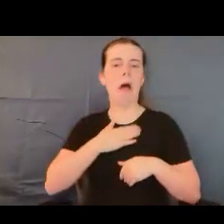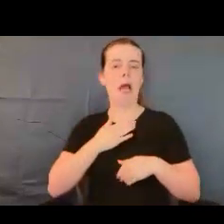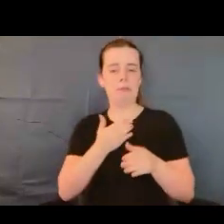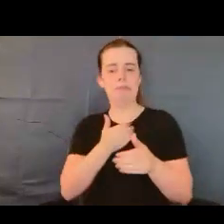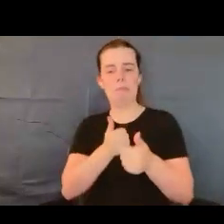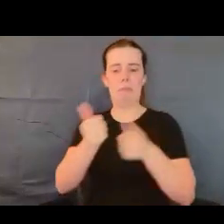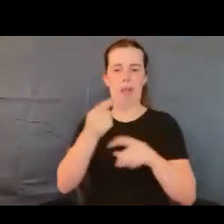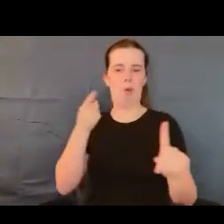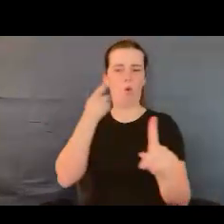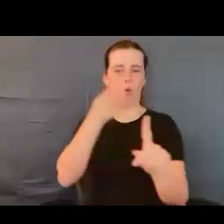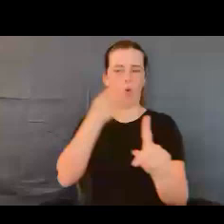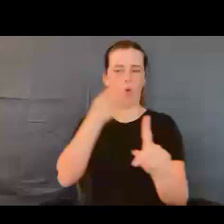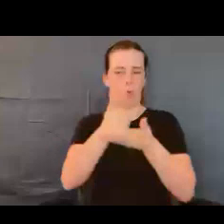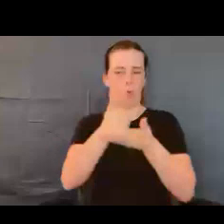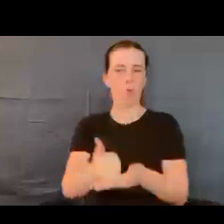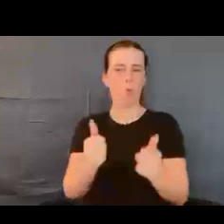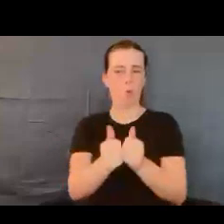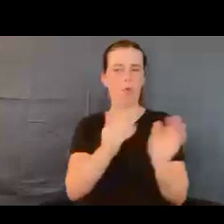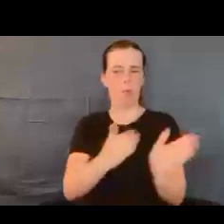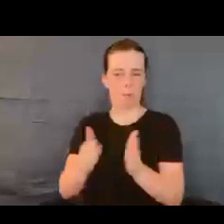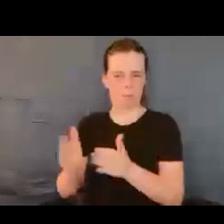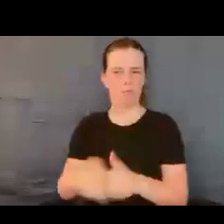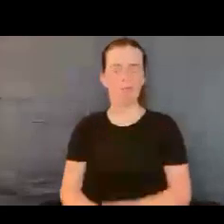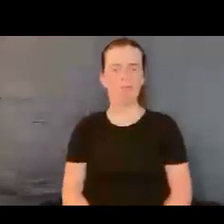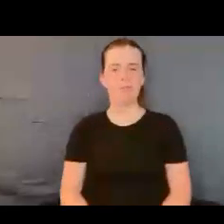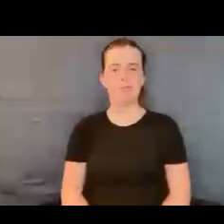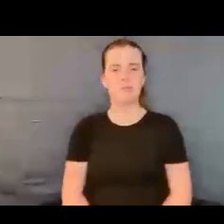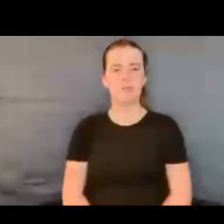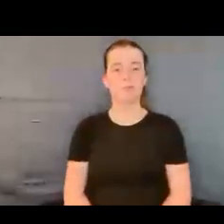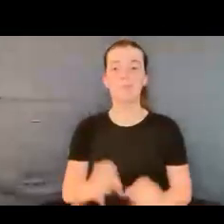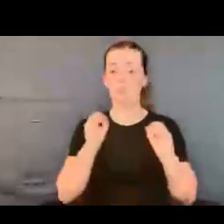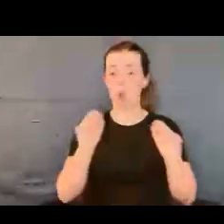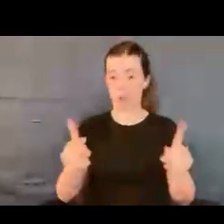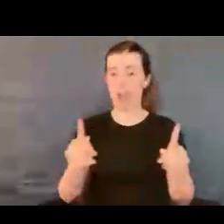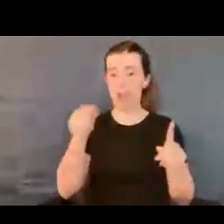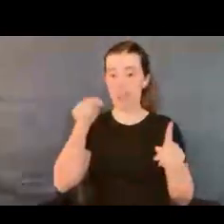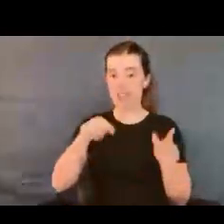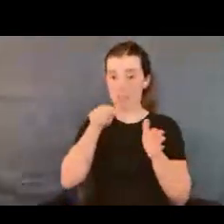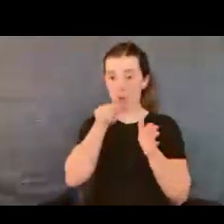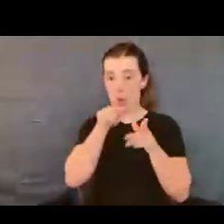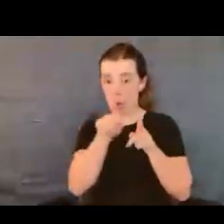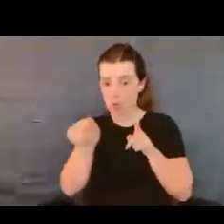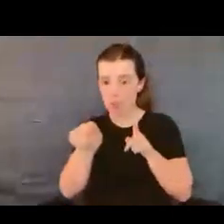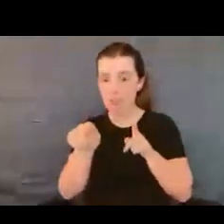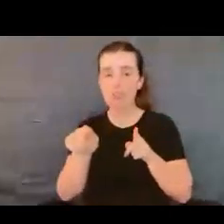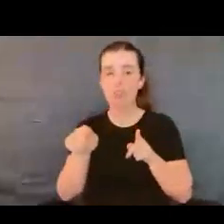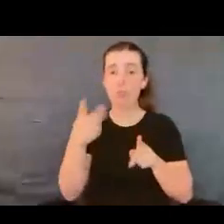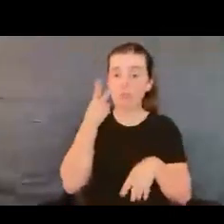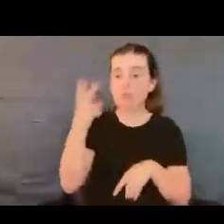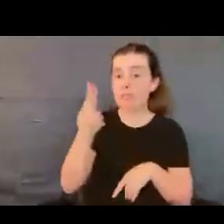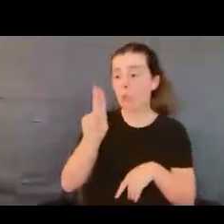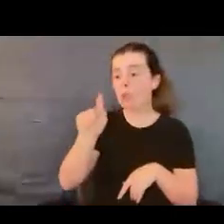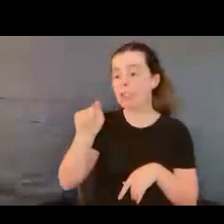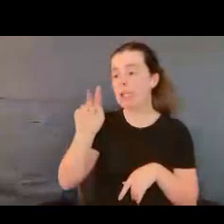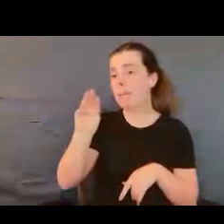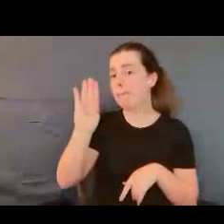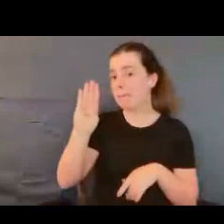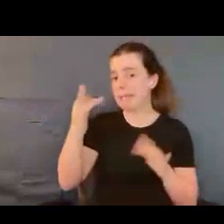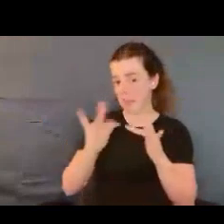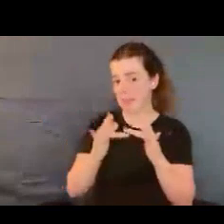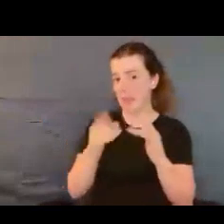better sense of that. All right, getting into the course. This is what you'll see on the UTMB site. I think these maps